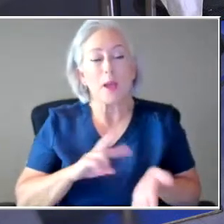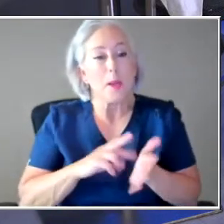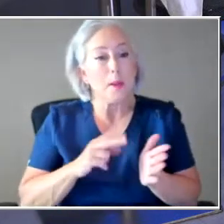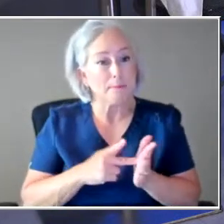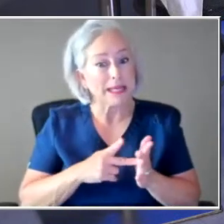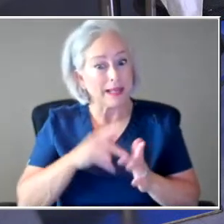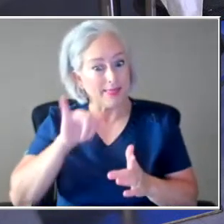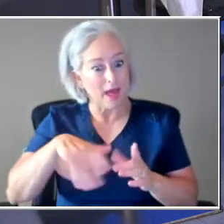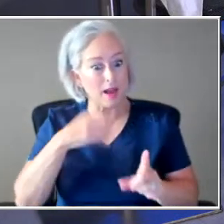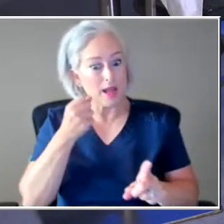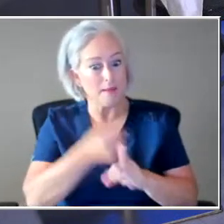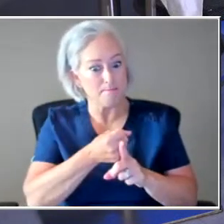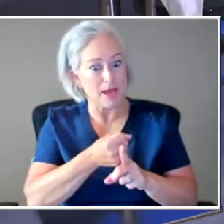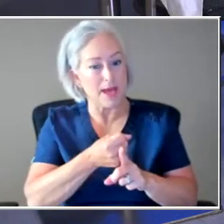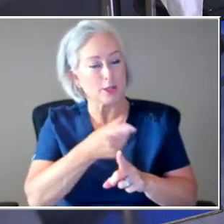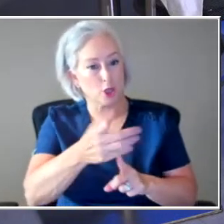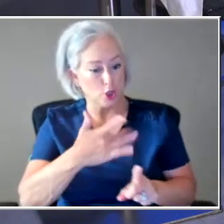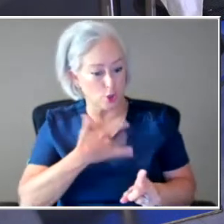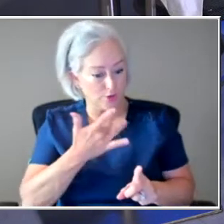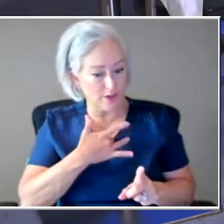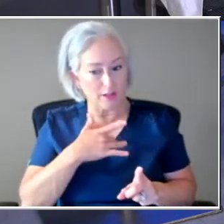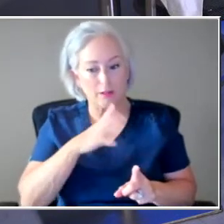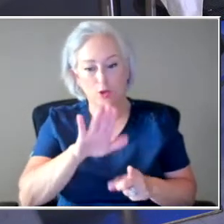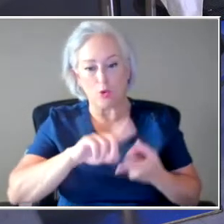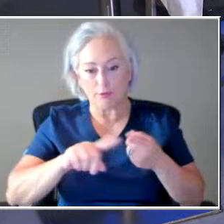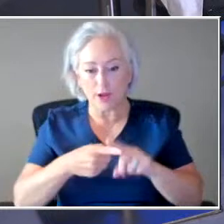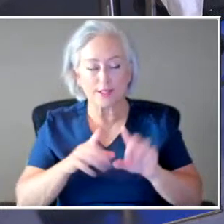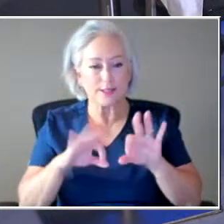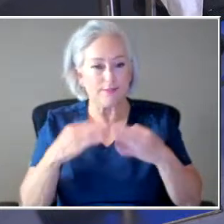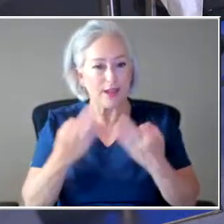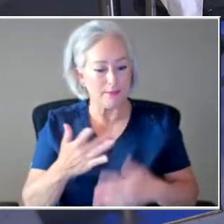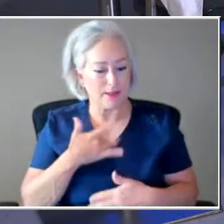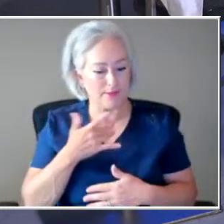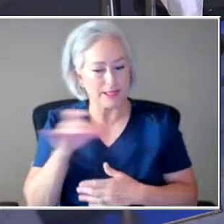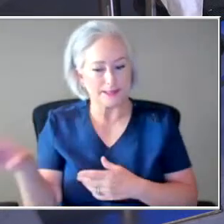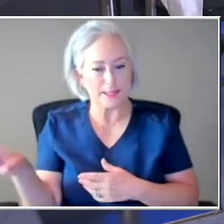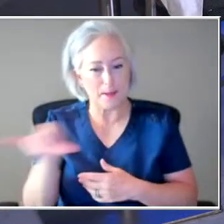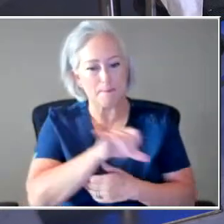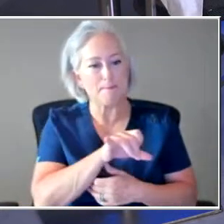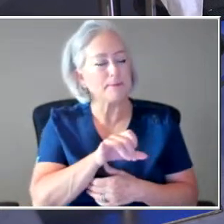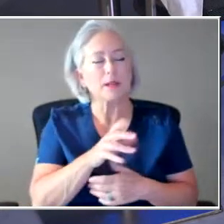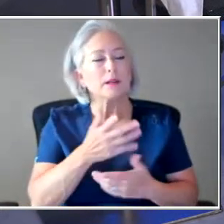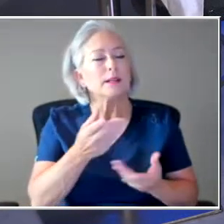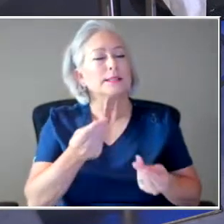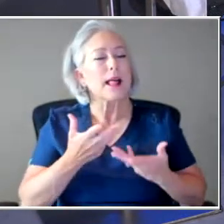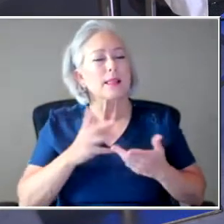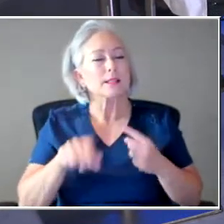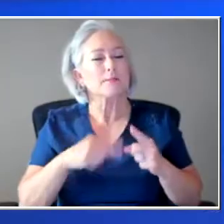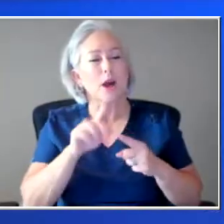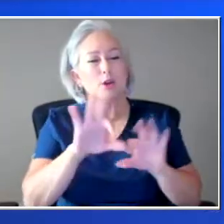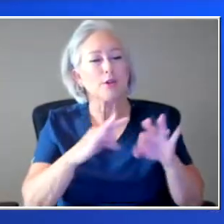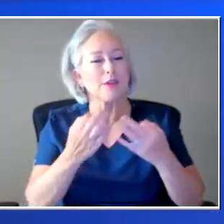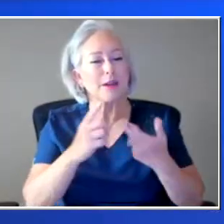you. Yeah. Tell us a little bit more about them and how important they were through all of this. Oh, they